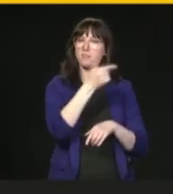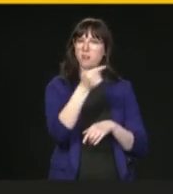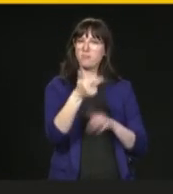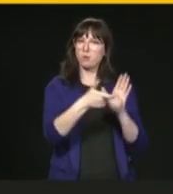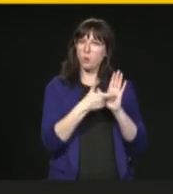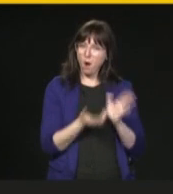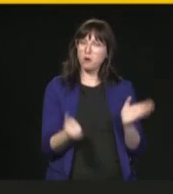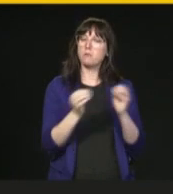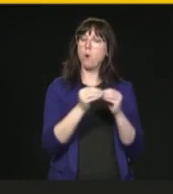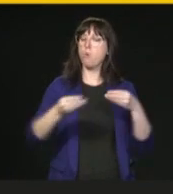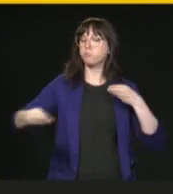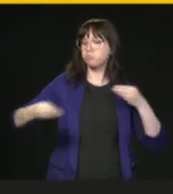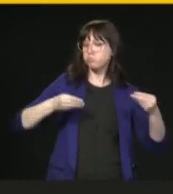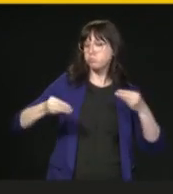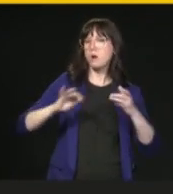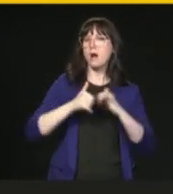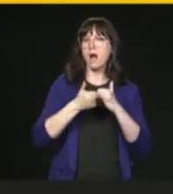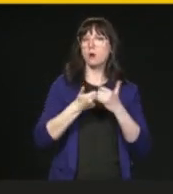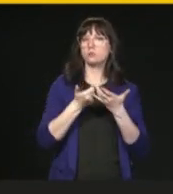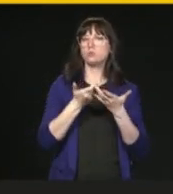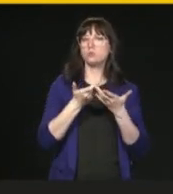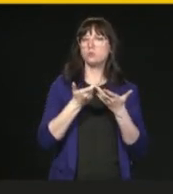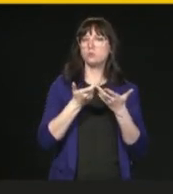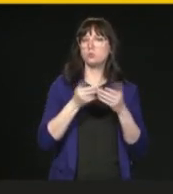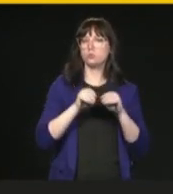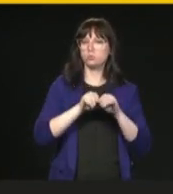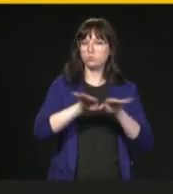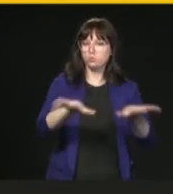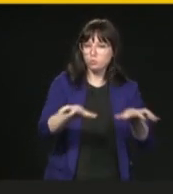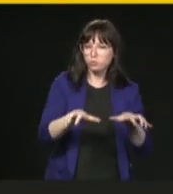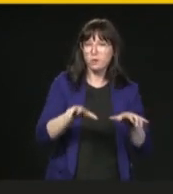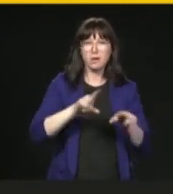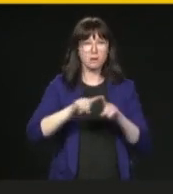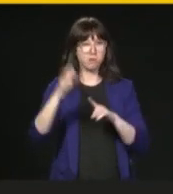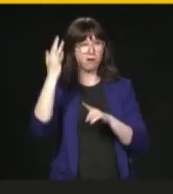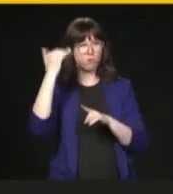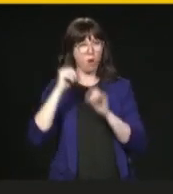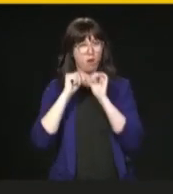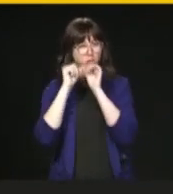flexibility to deal with the crisis, but you never explained why you